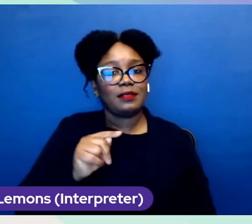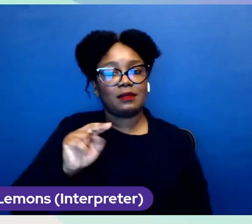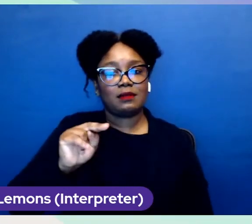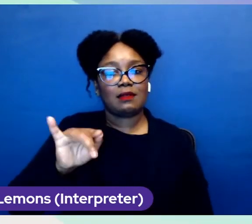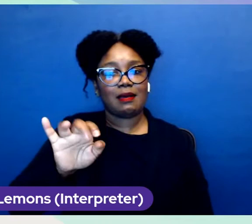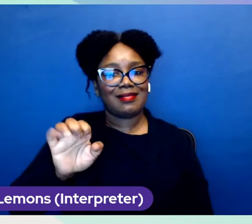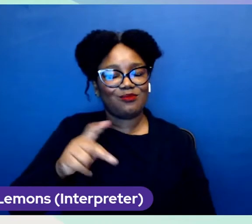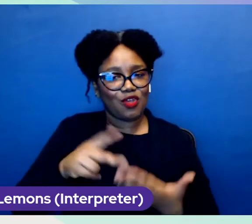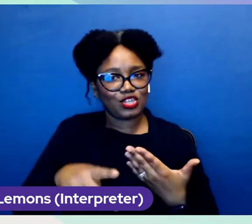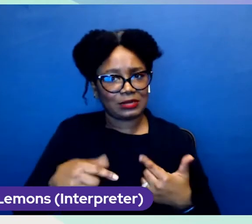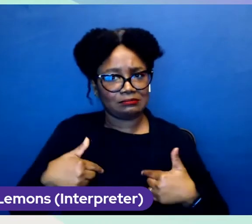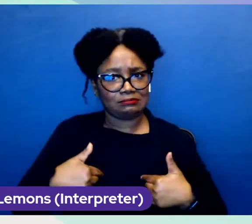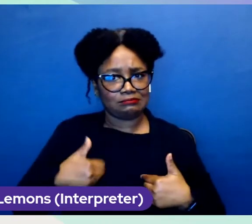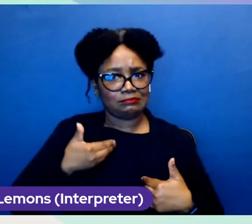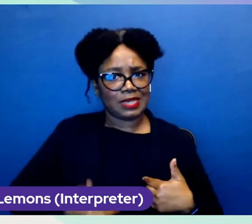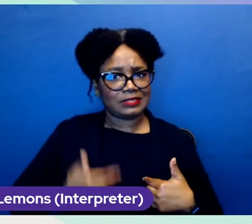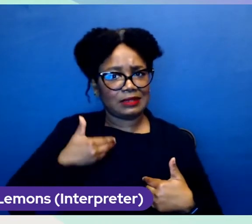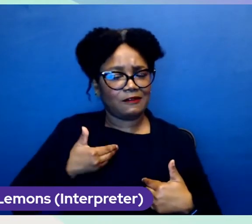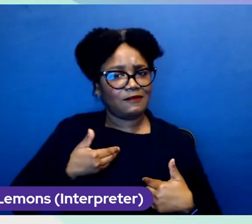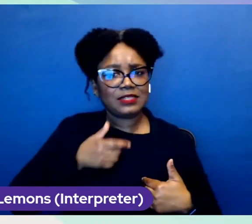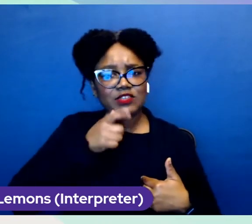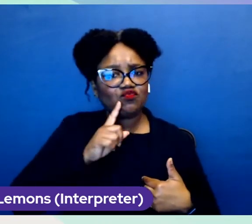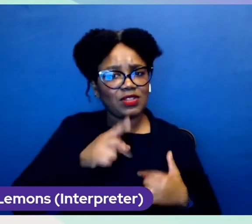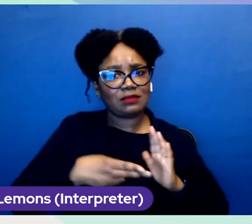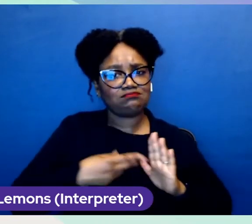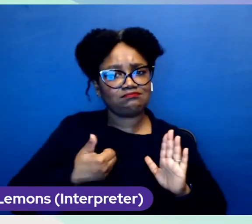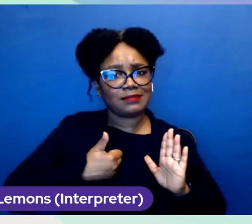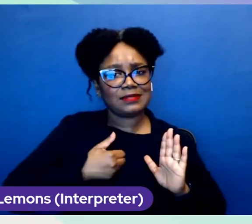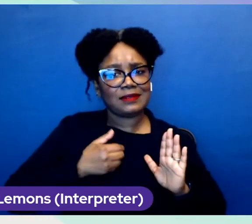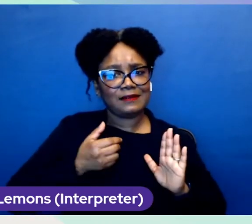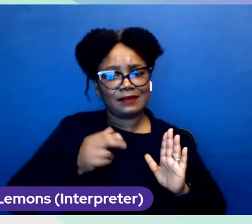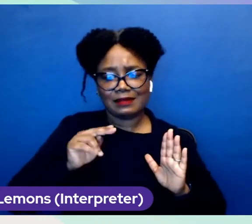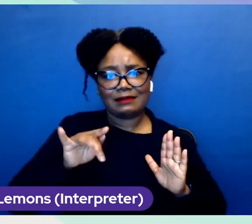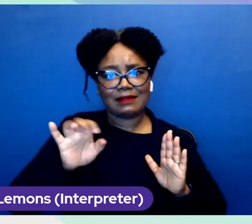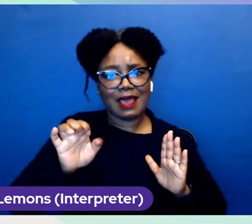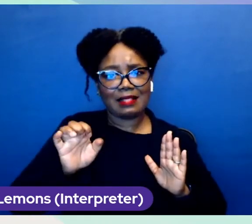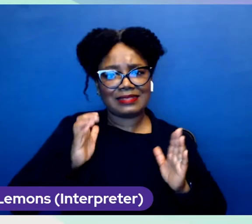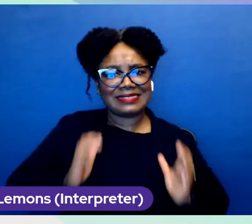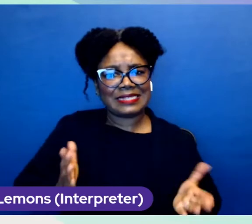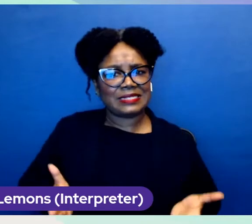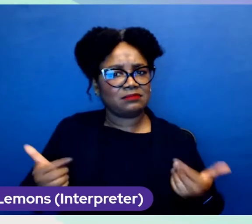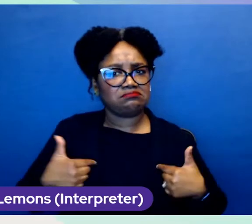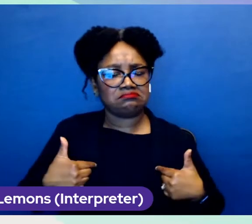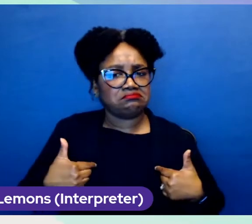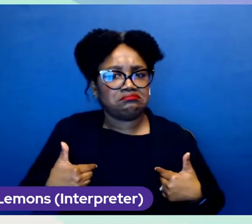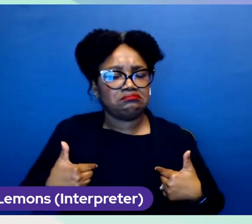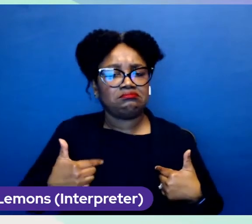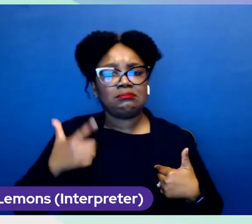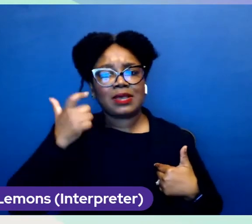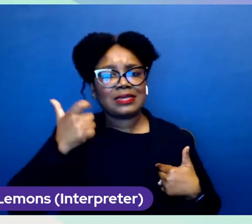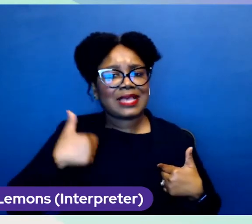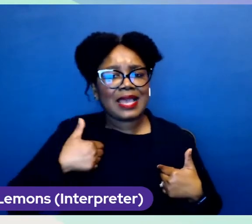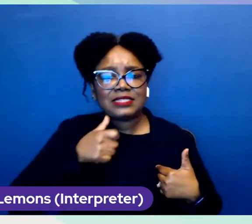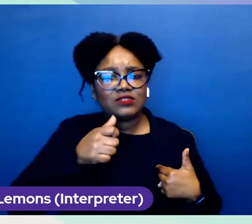I didn't know what part that I played in the ecosystem of the Nile. And, you know, just getting into the Nile Project and